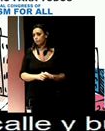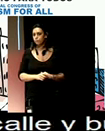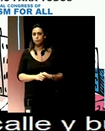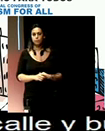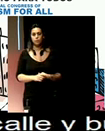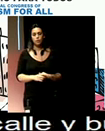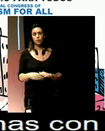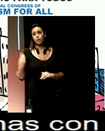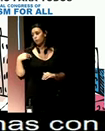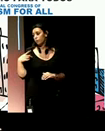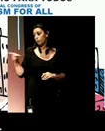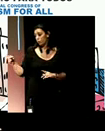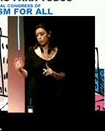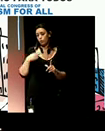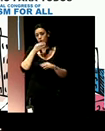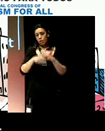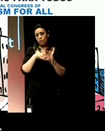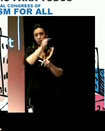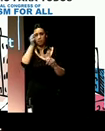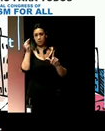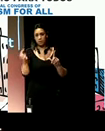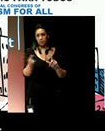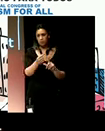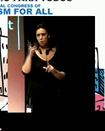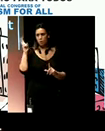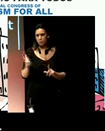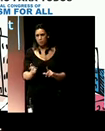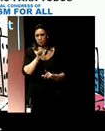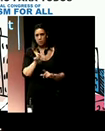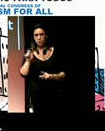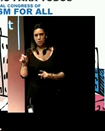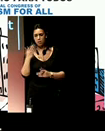line. We have created a design,